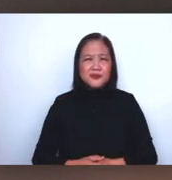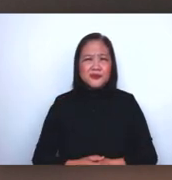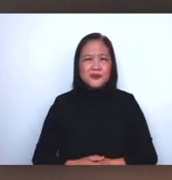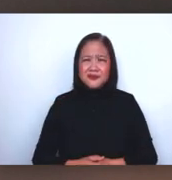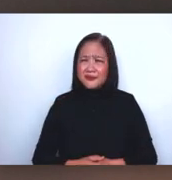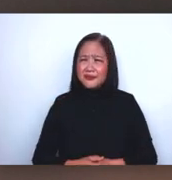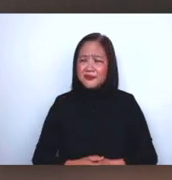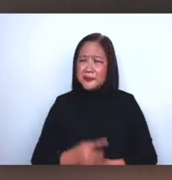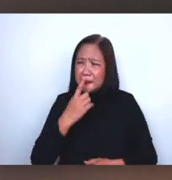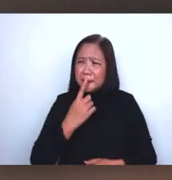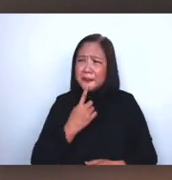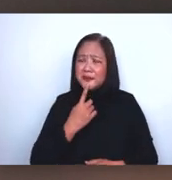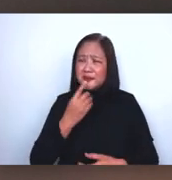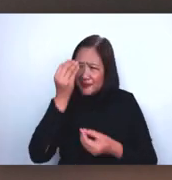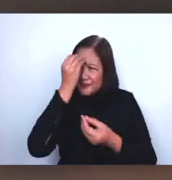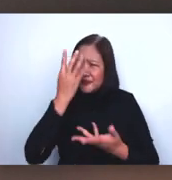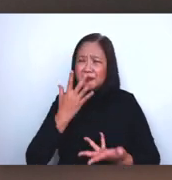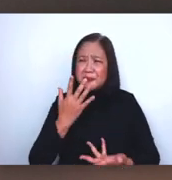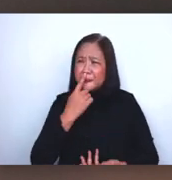Say something to me.